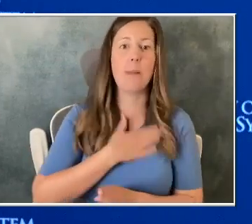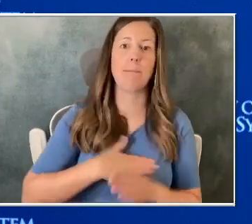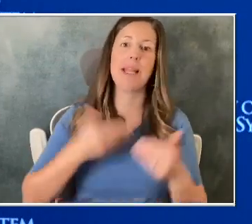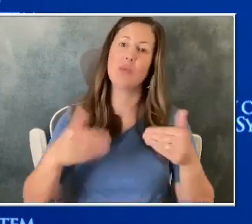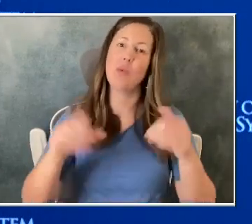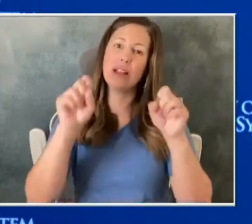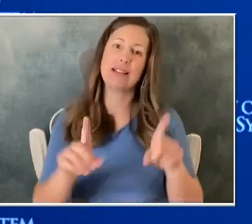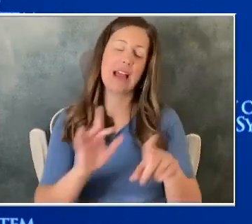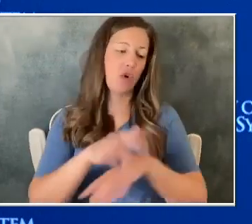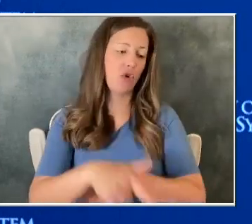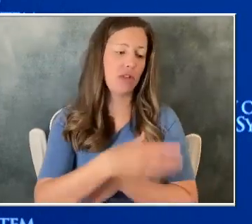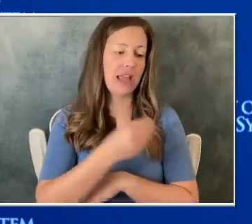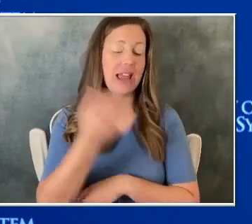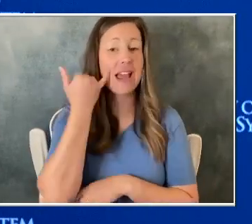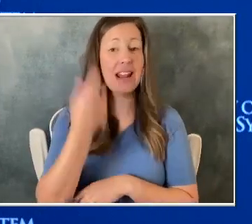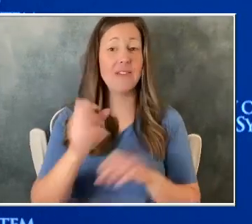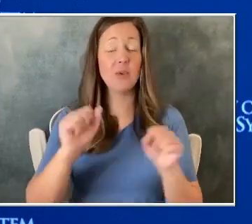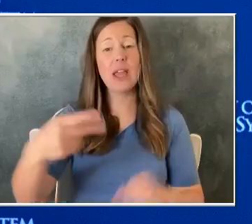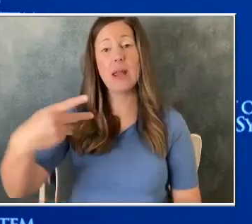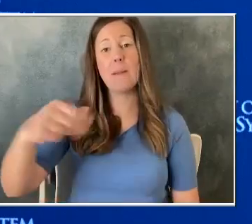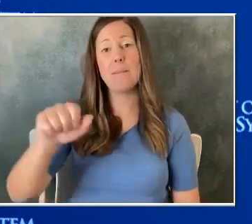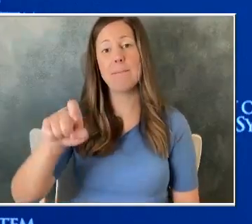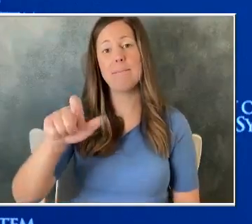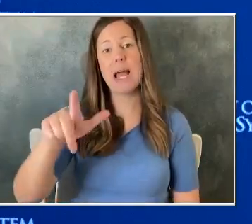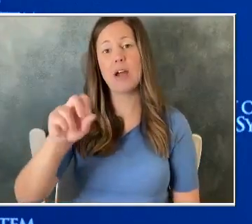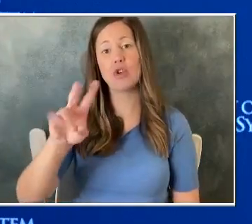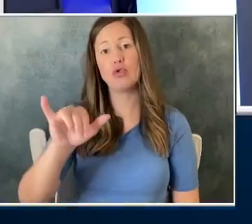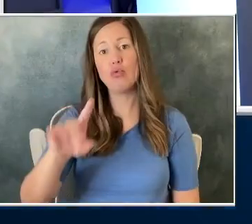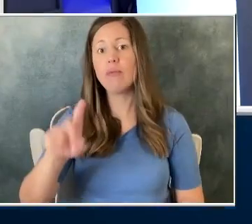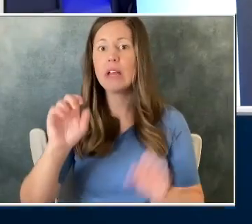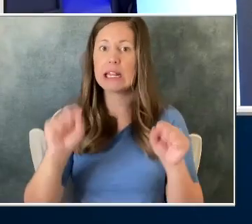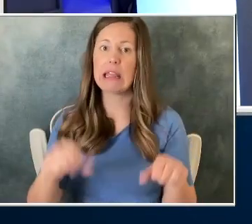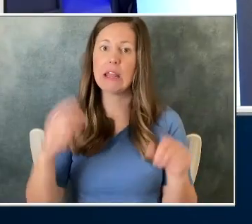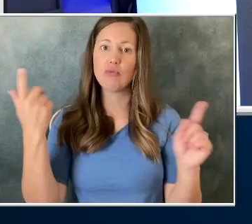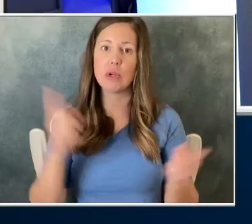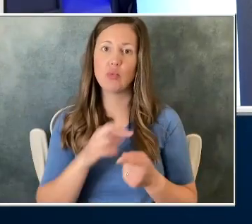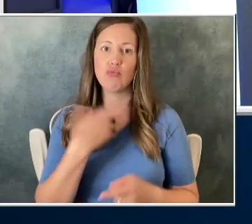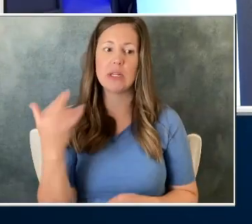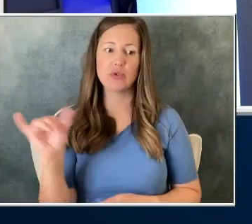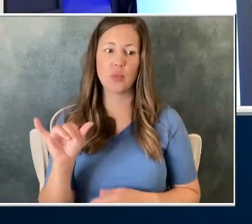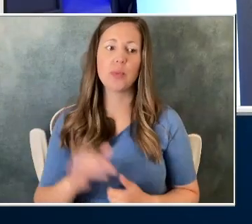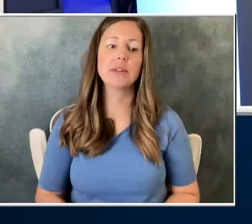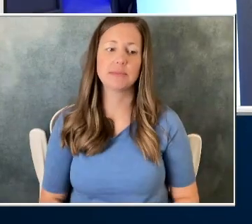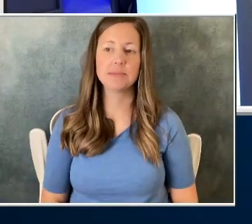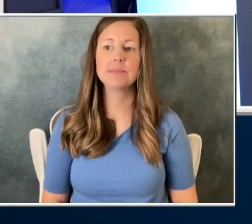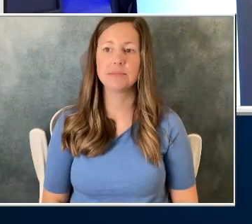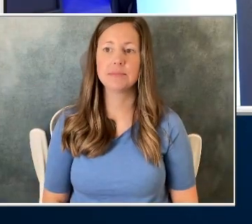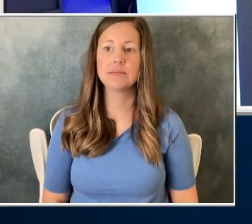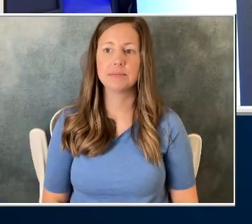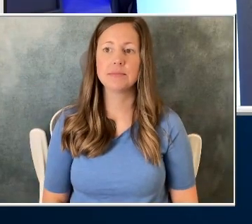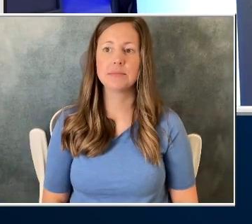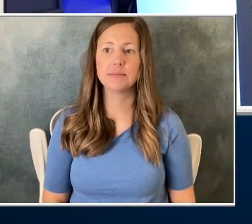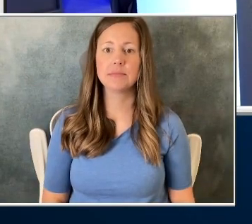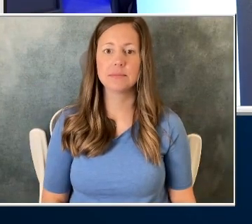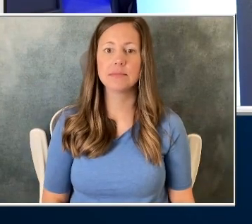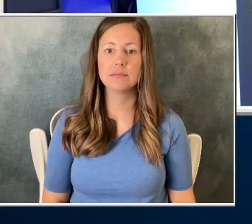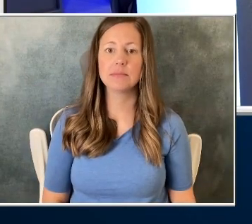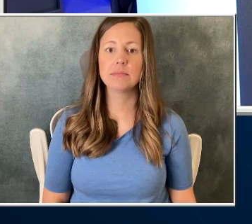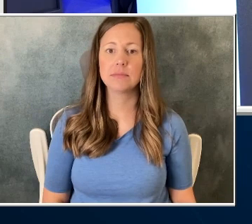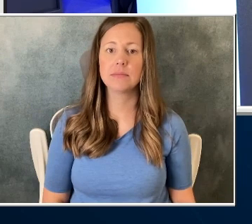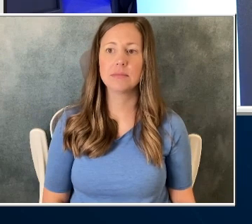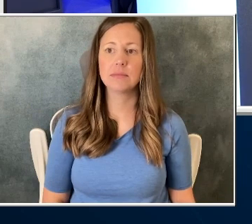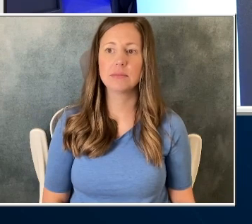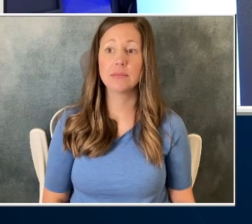if you can get on Paxlovid, that will always help reduce your risk as well. What if someone watching feels like they... Yeah. You go ahead. Go